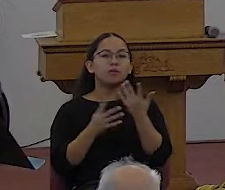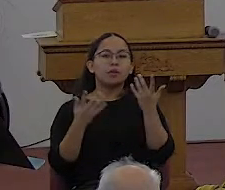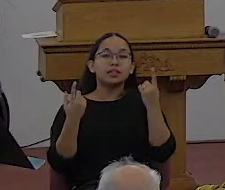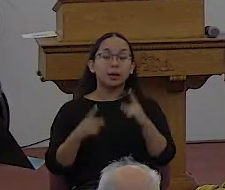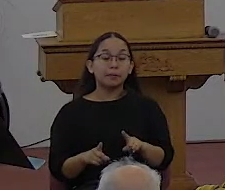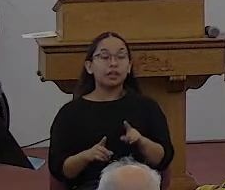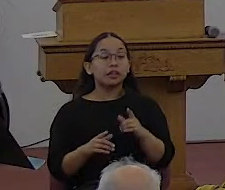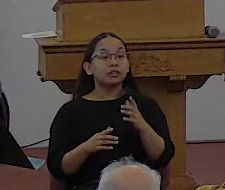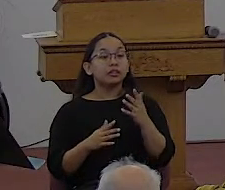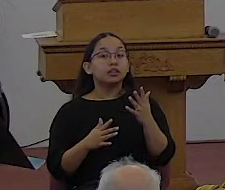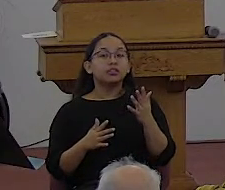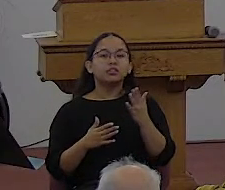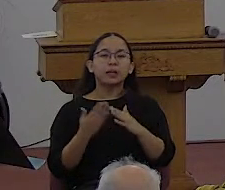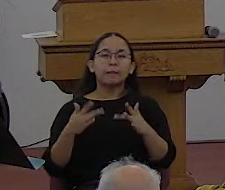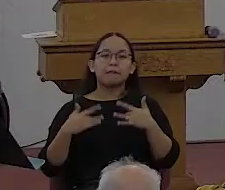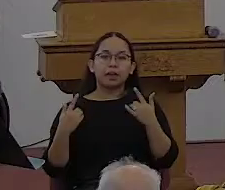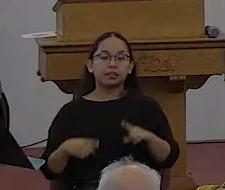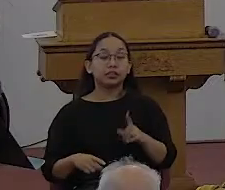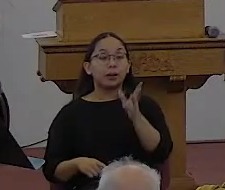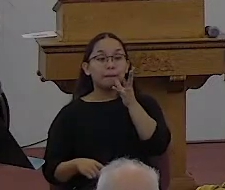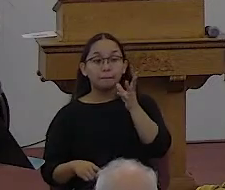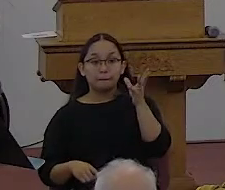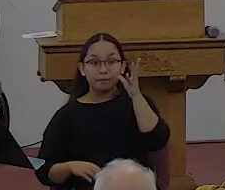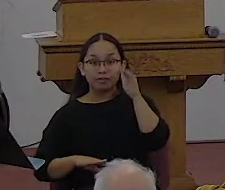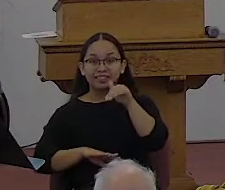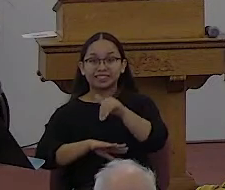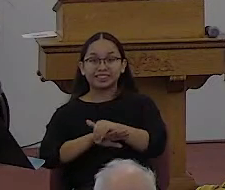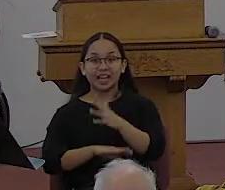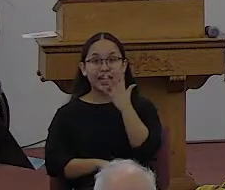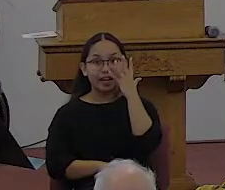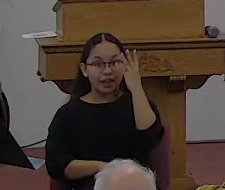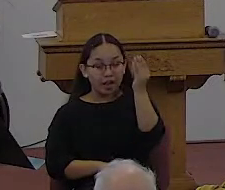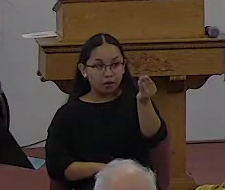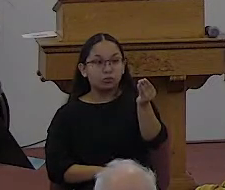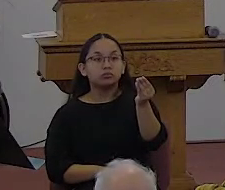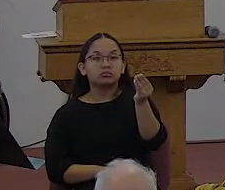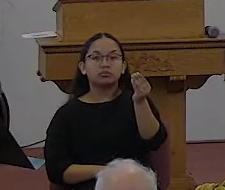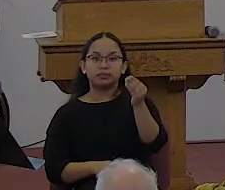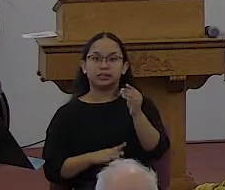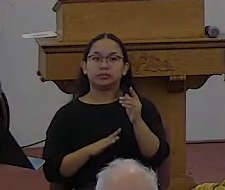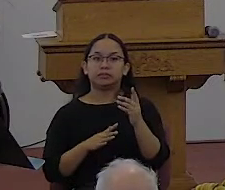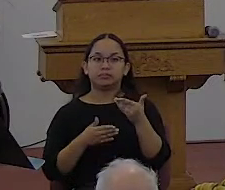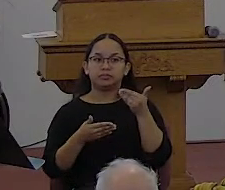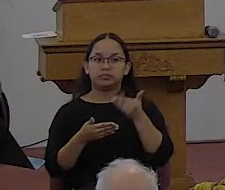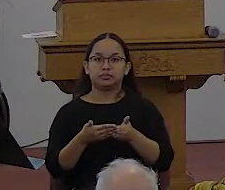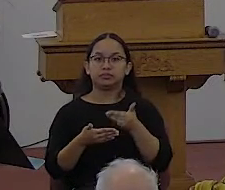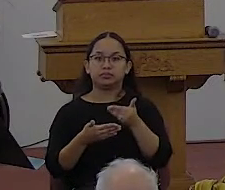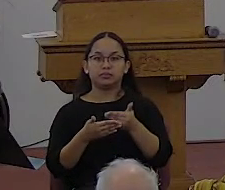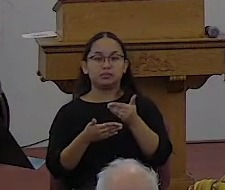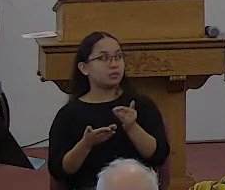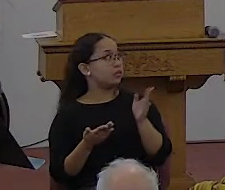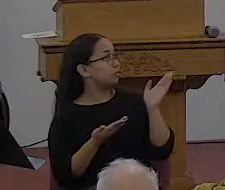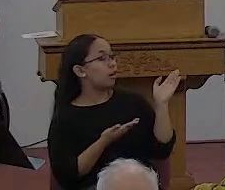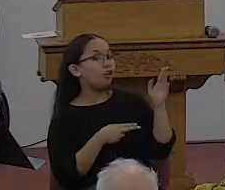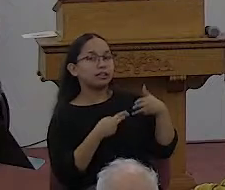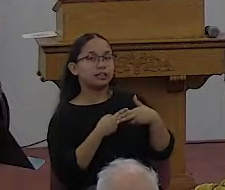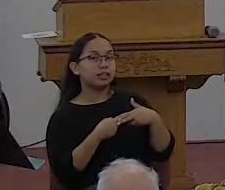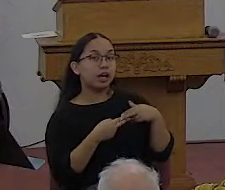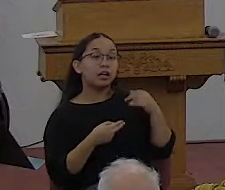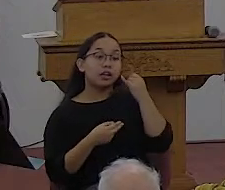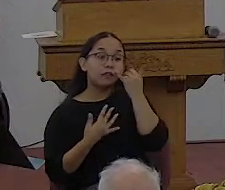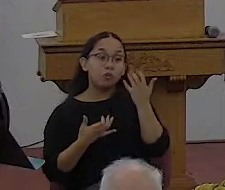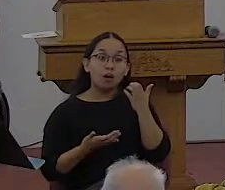highlight. Parents' Night Out is coming up. You can see the slide here. And if you want to either help with it